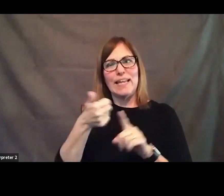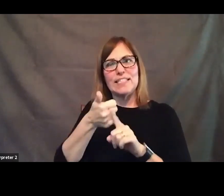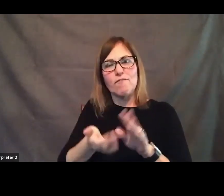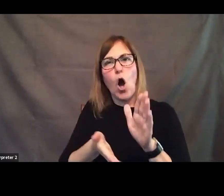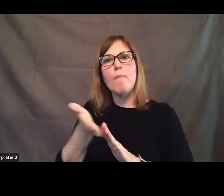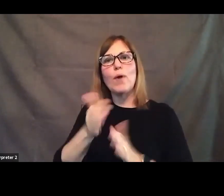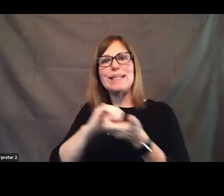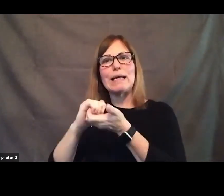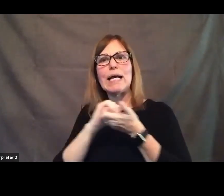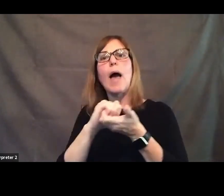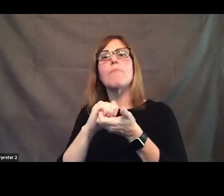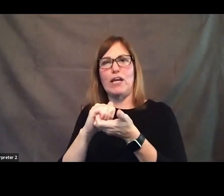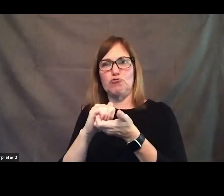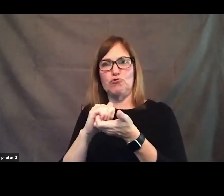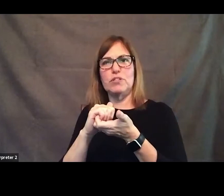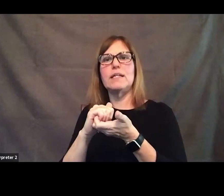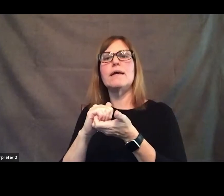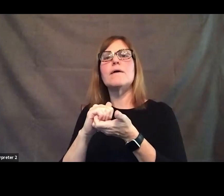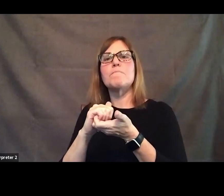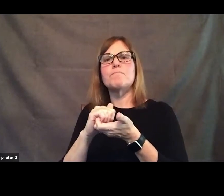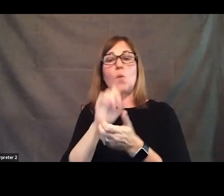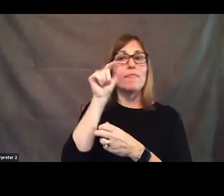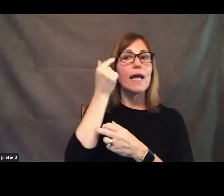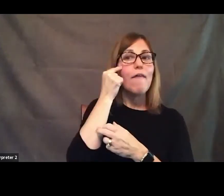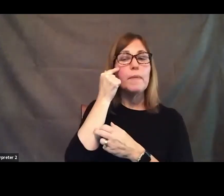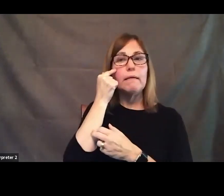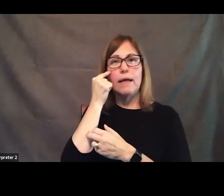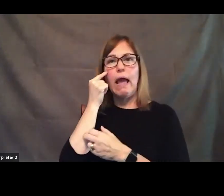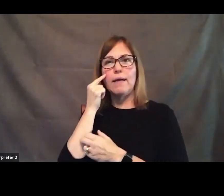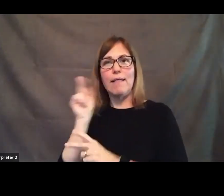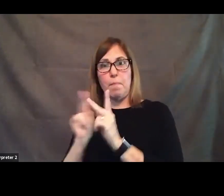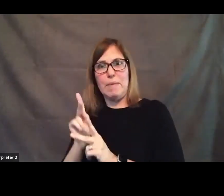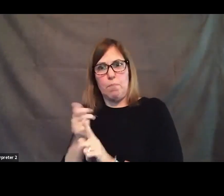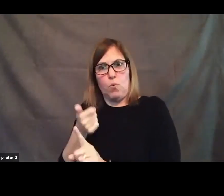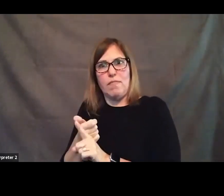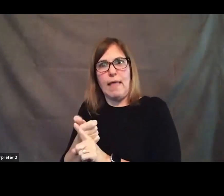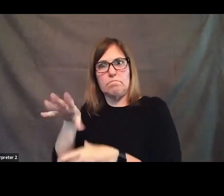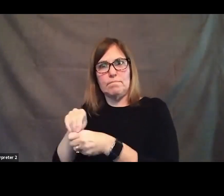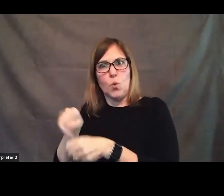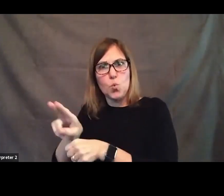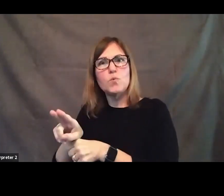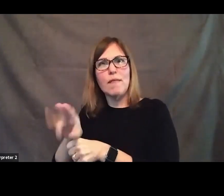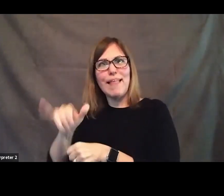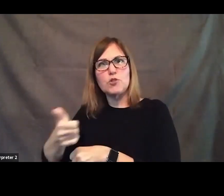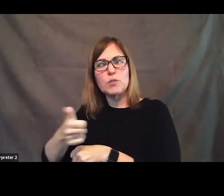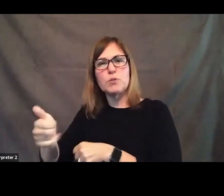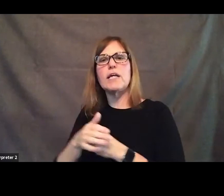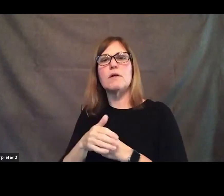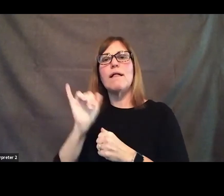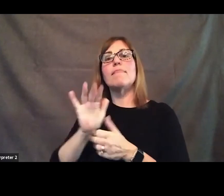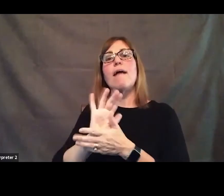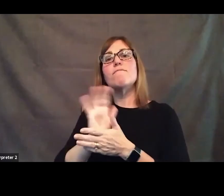collaboration between the government and the citizens who use it. The film is a production of Voices of